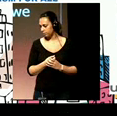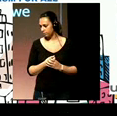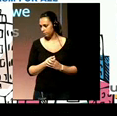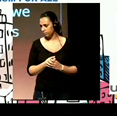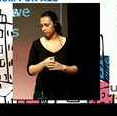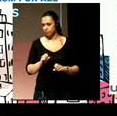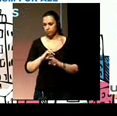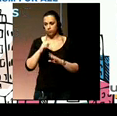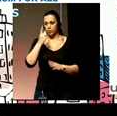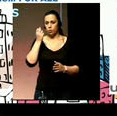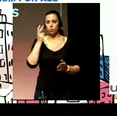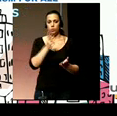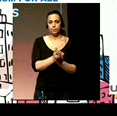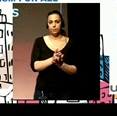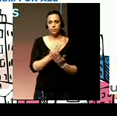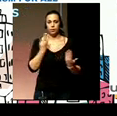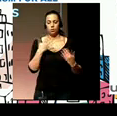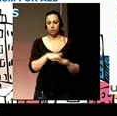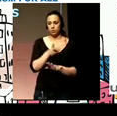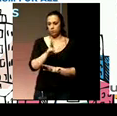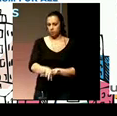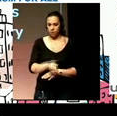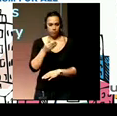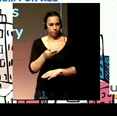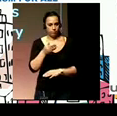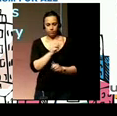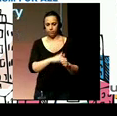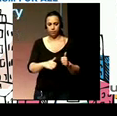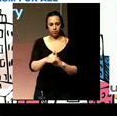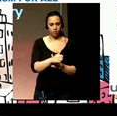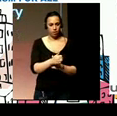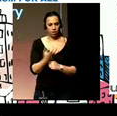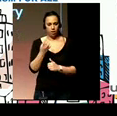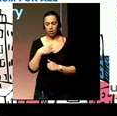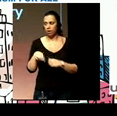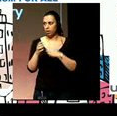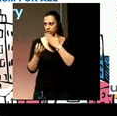We must take a very balanced approach. We've got to look at